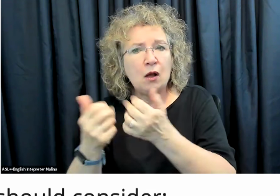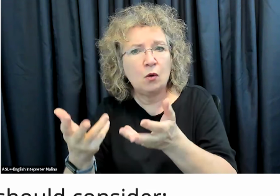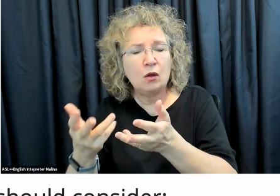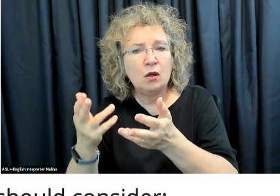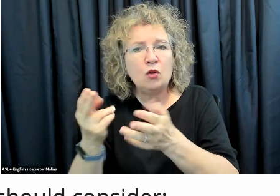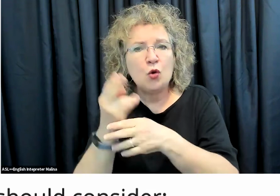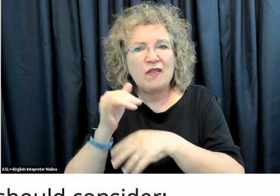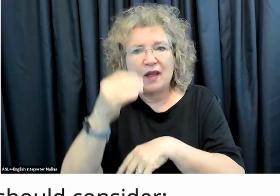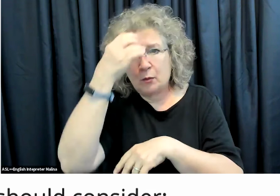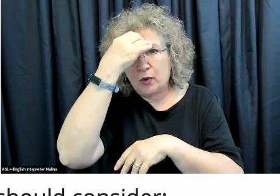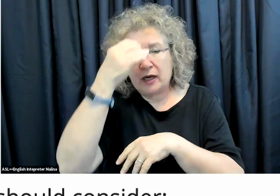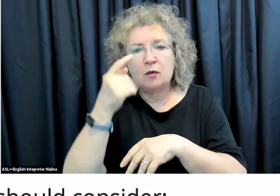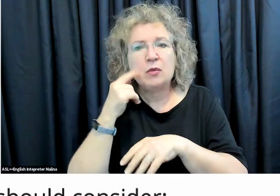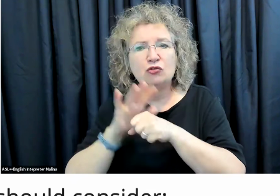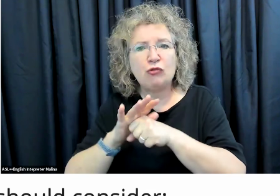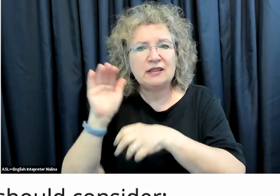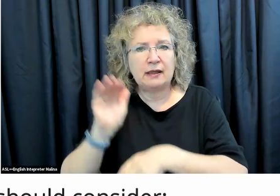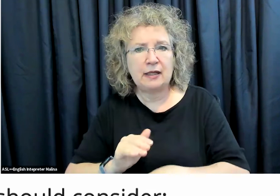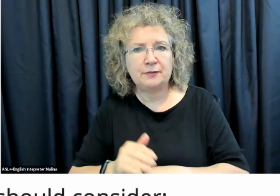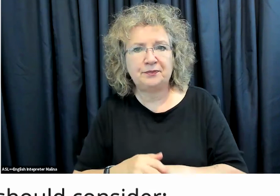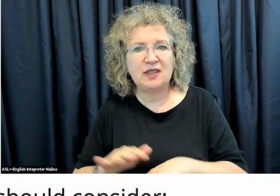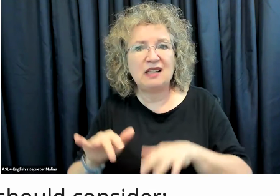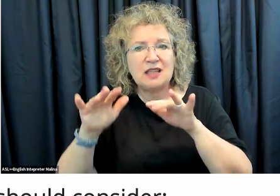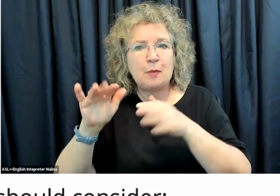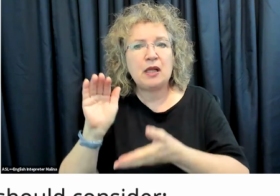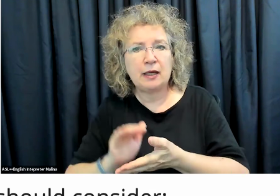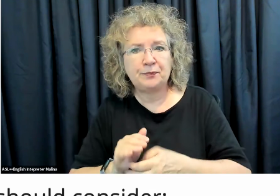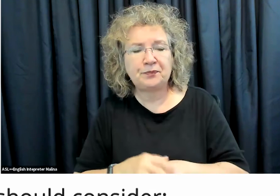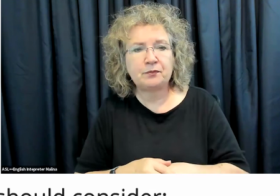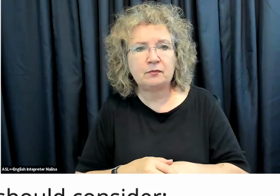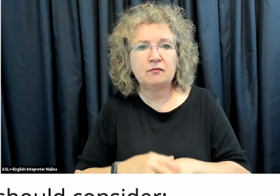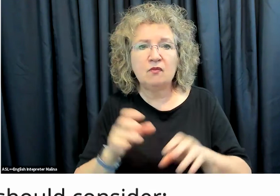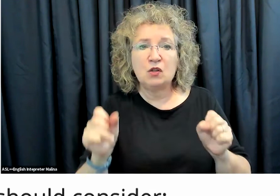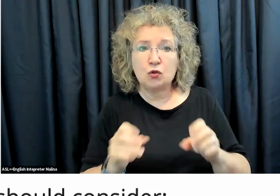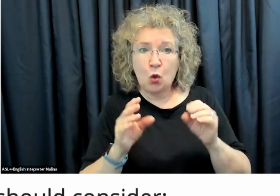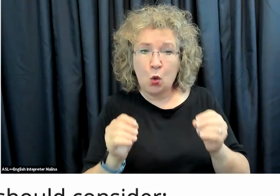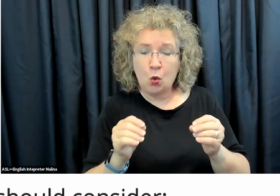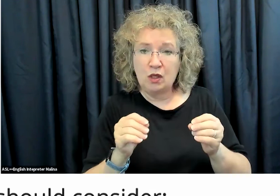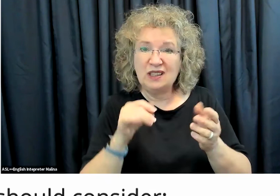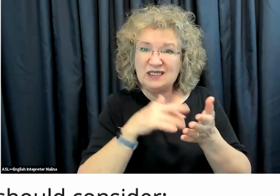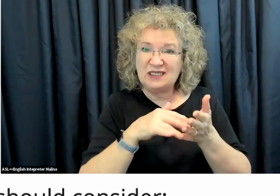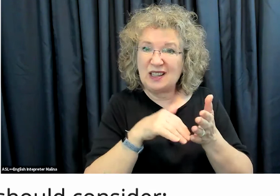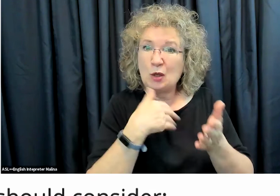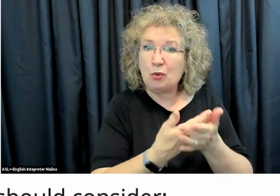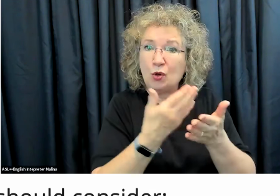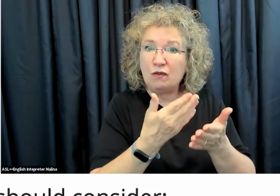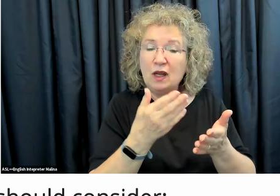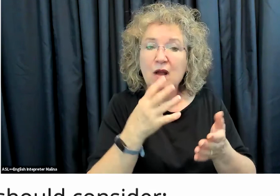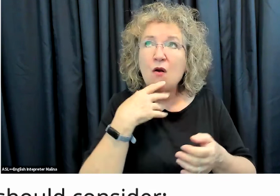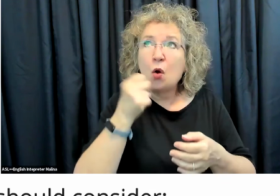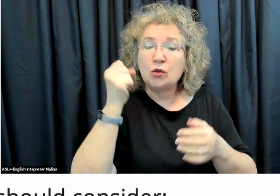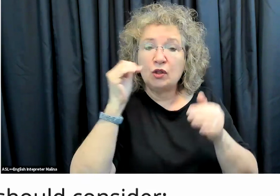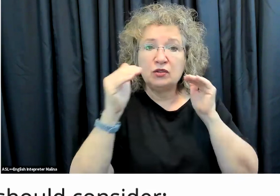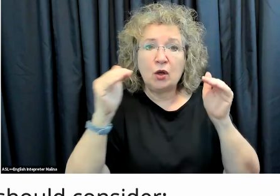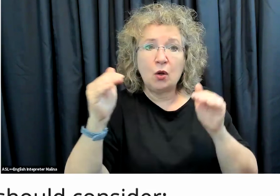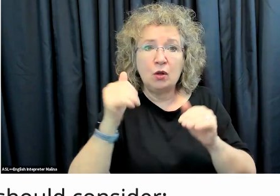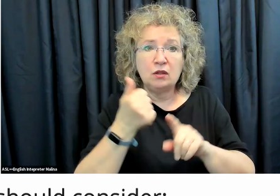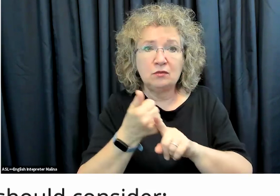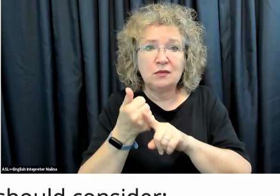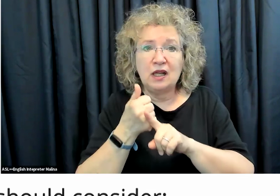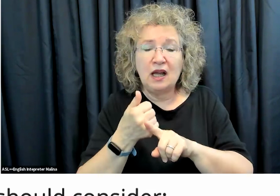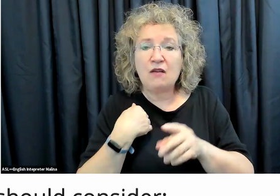Okay, so studies reveal that older adults with higher levels of social support and community engagement are more likely to be